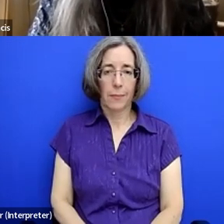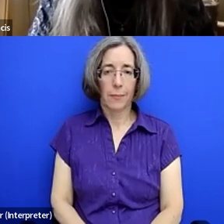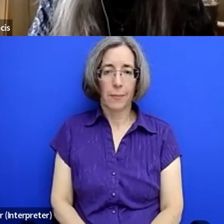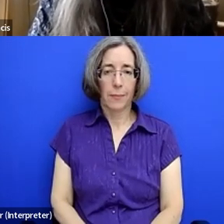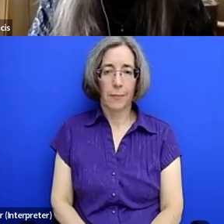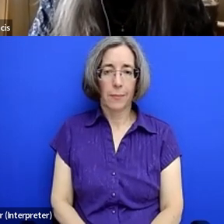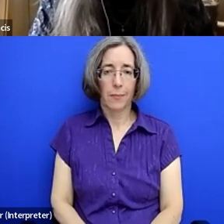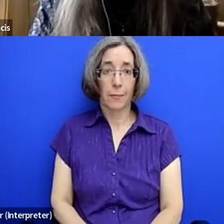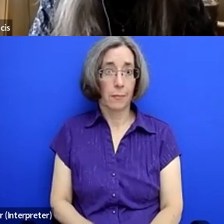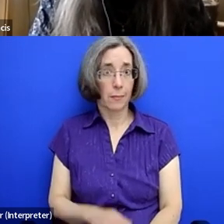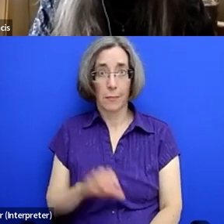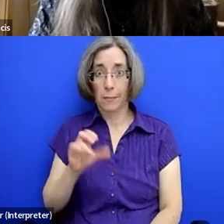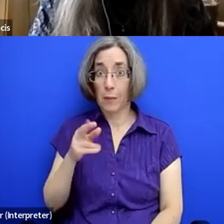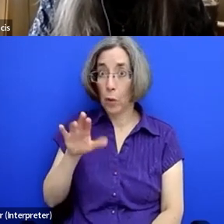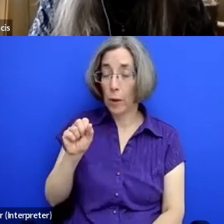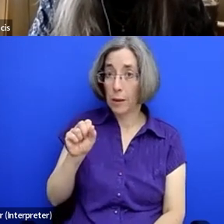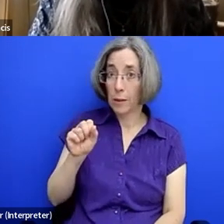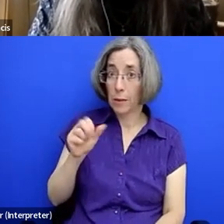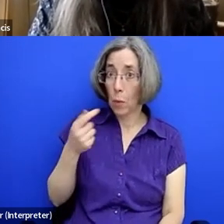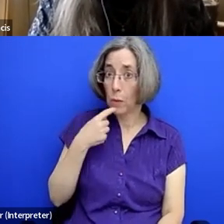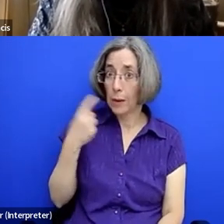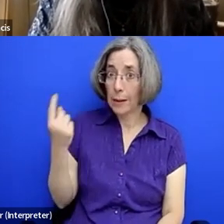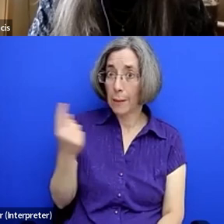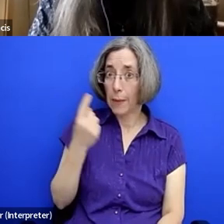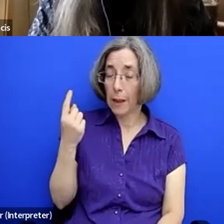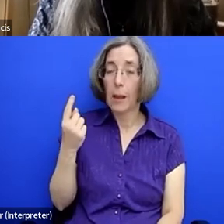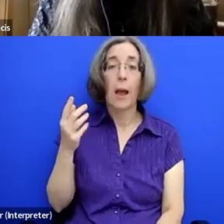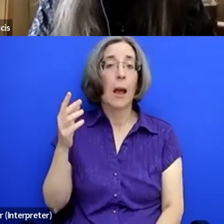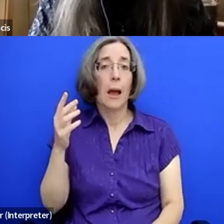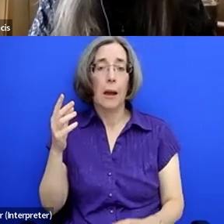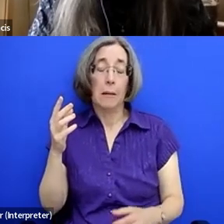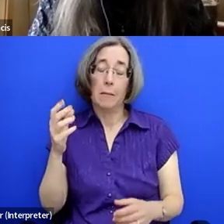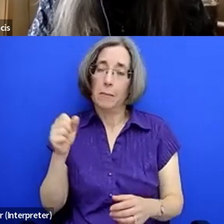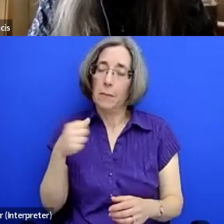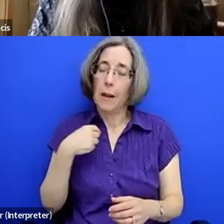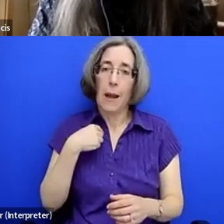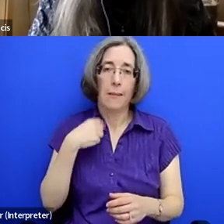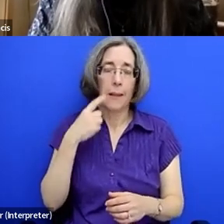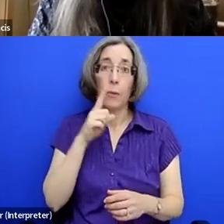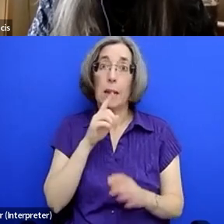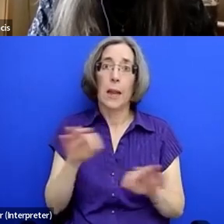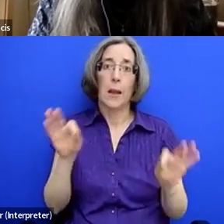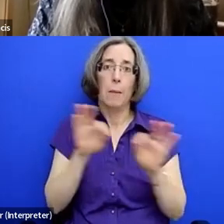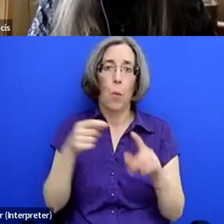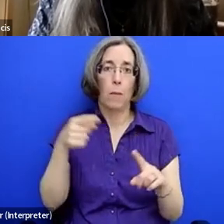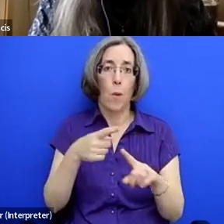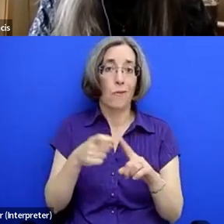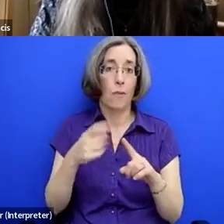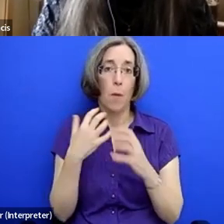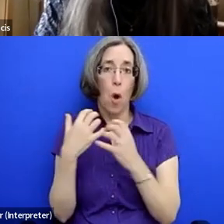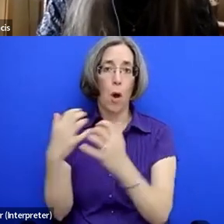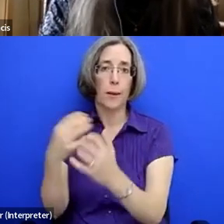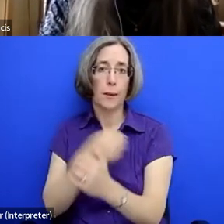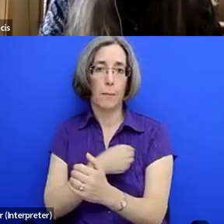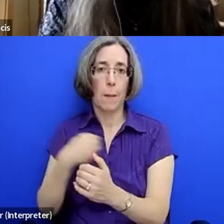Well, did you want to jump in? Well, I was going to say, I think there's a really important point from the audience that I'd like to